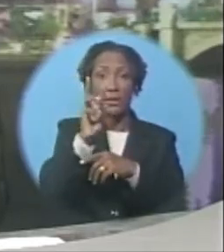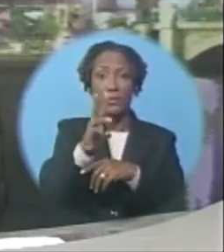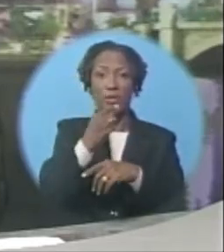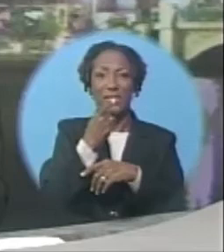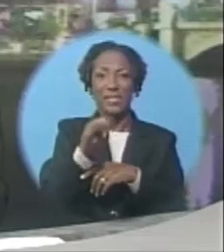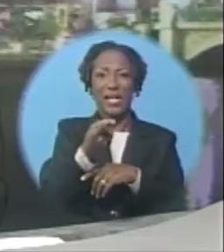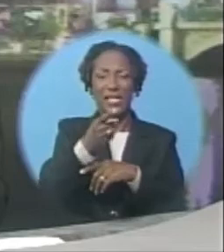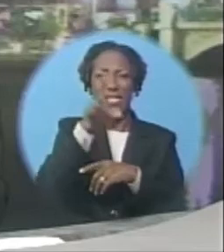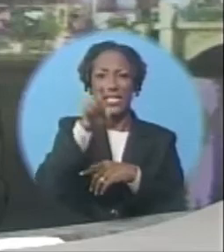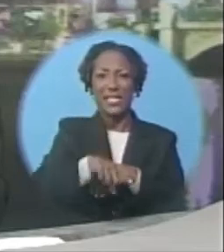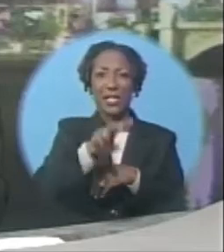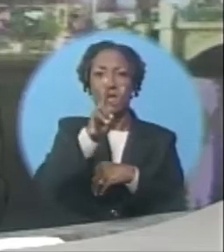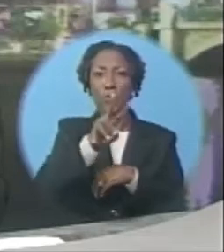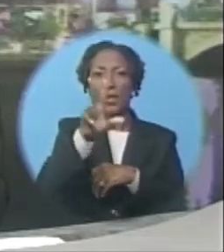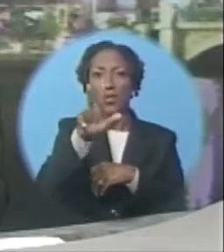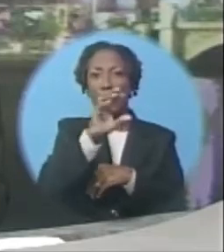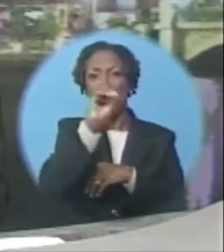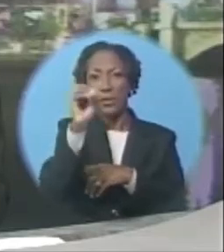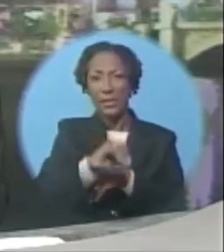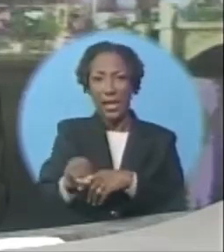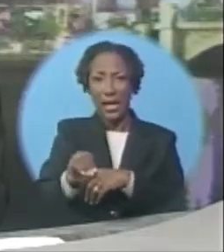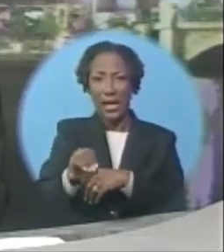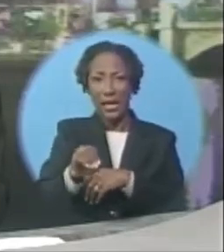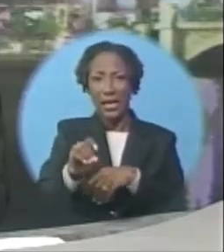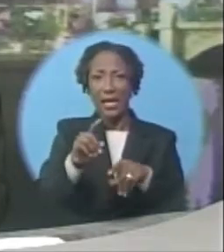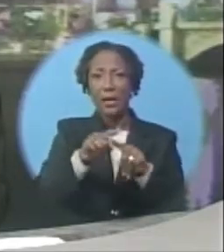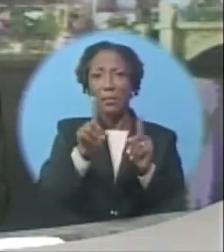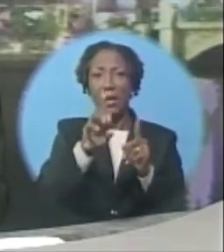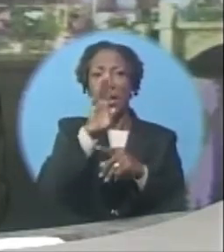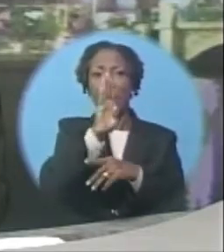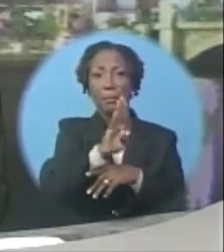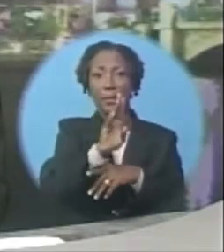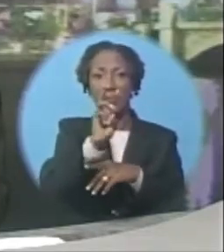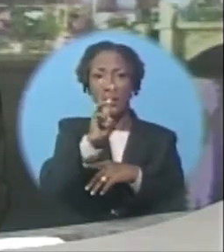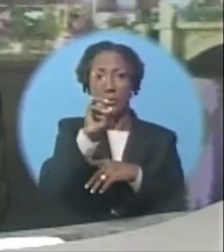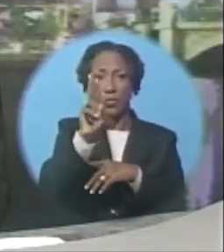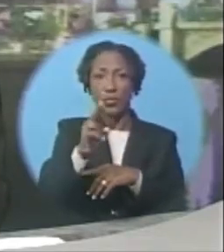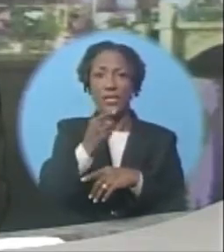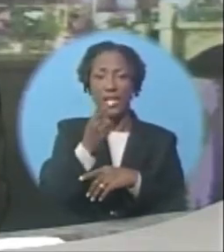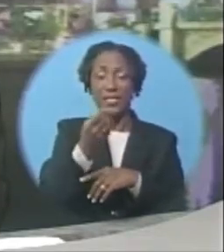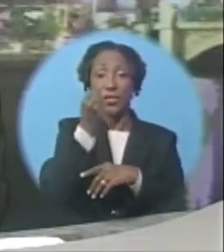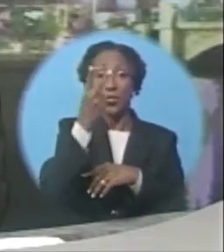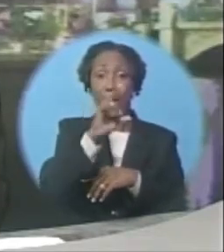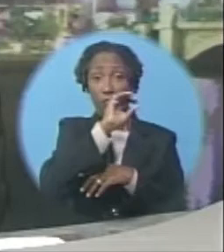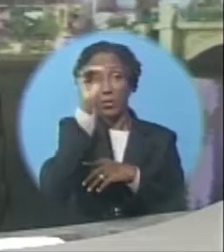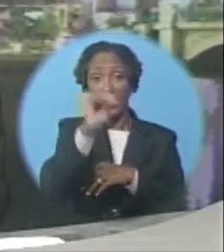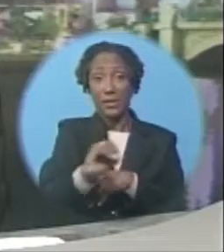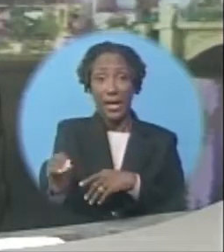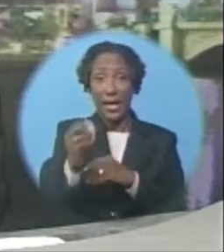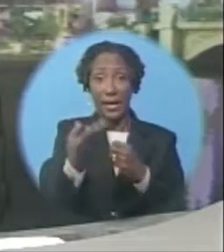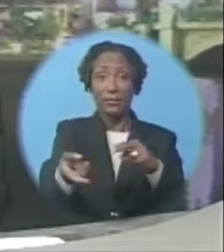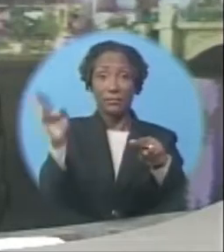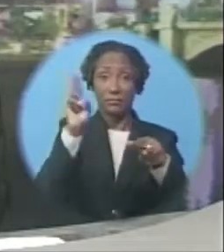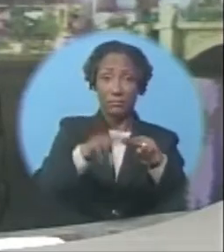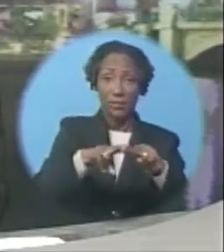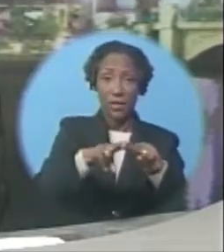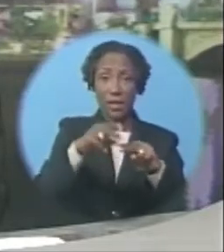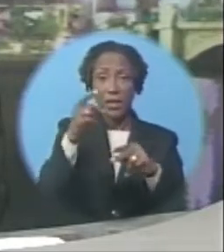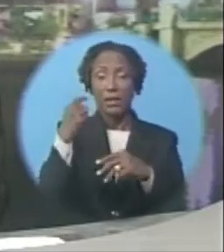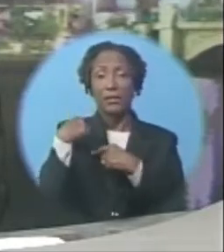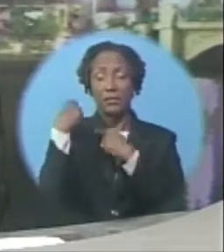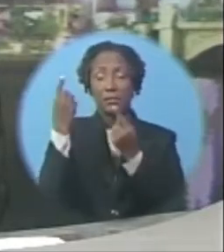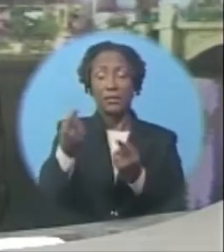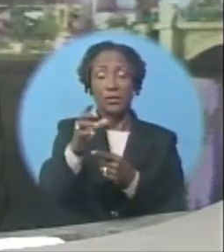for 23%, while the Barbados Workers Union is asking for 12%. Workers have not had an increase since